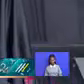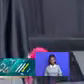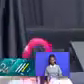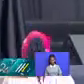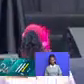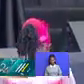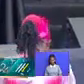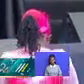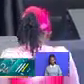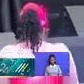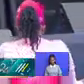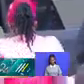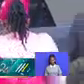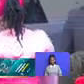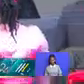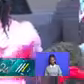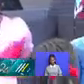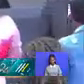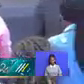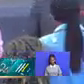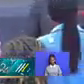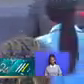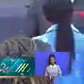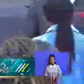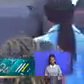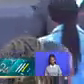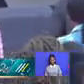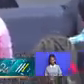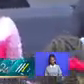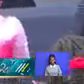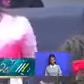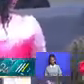Lord you are the Lord